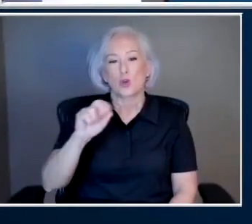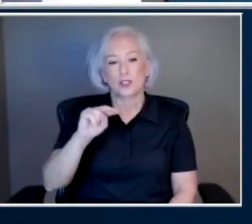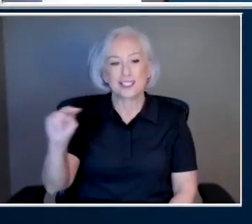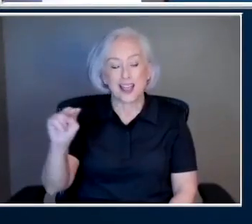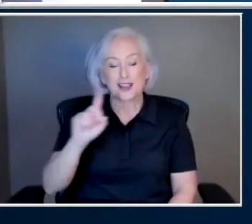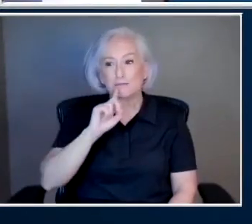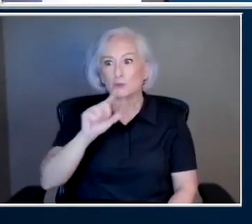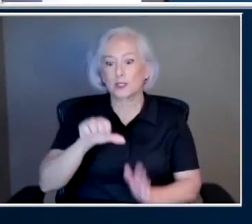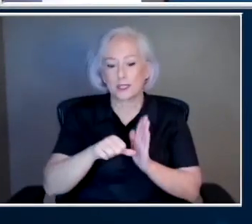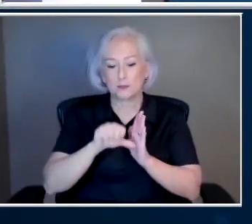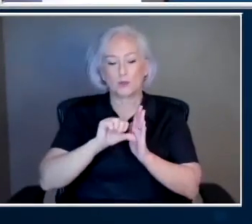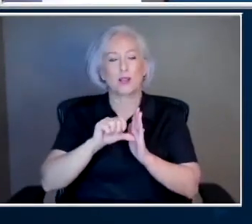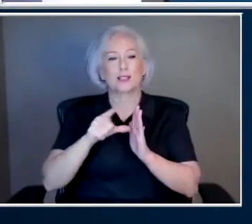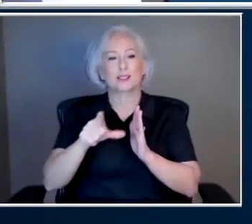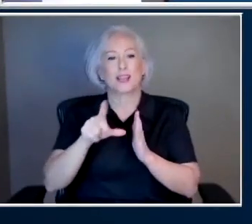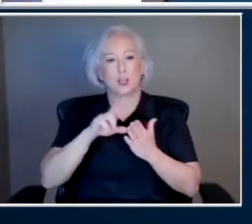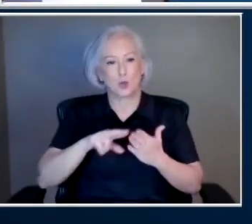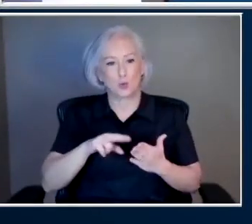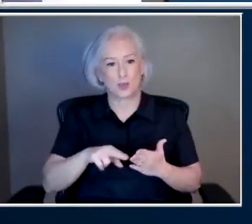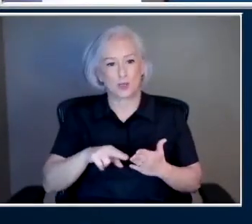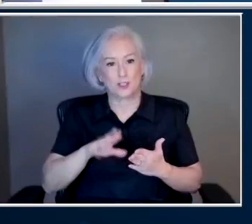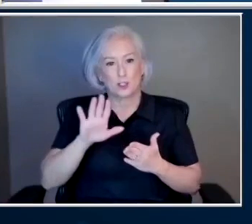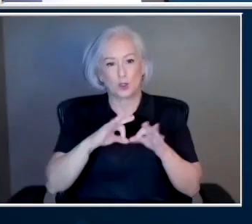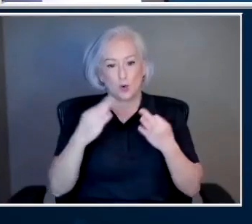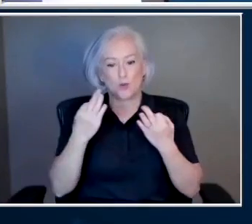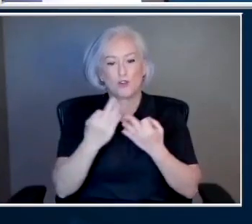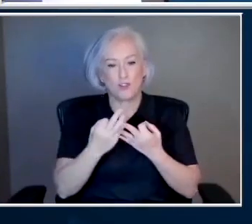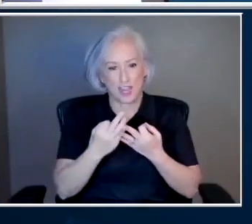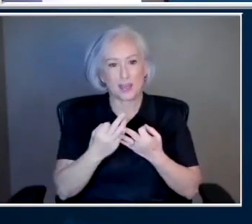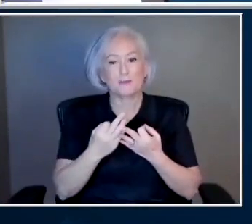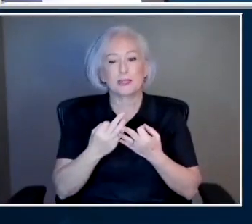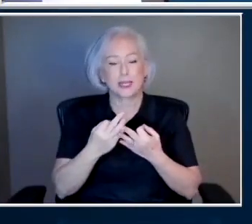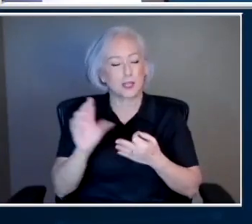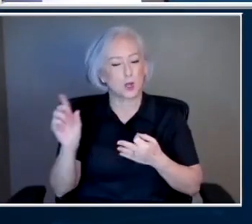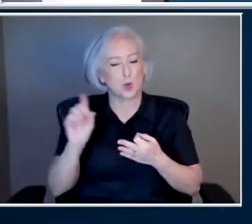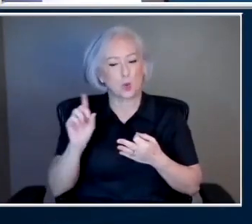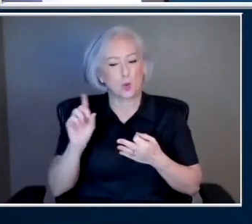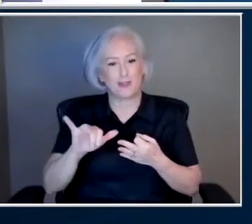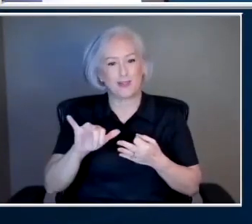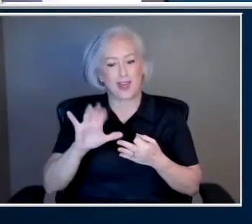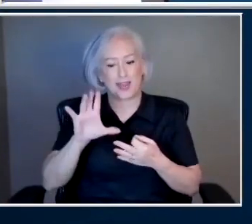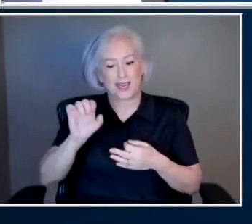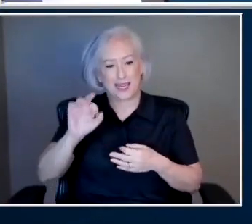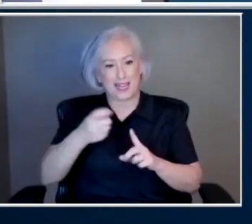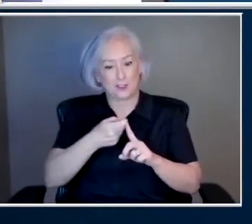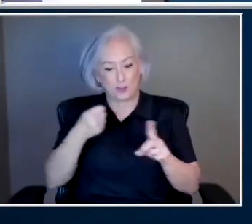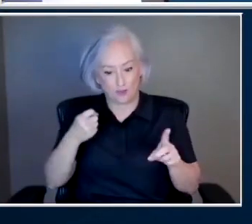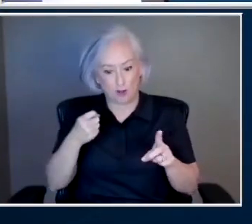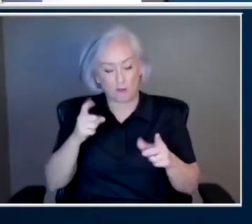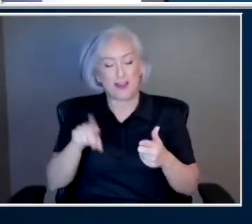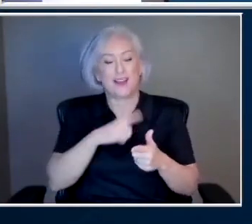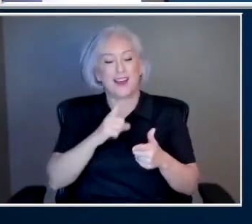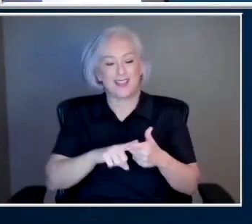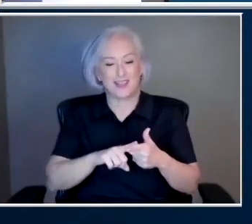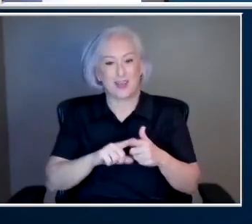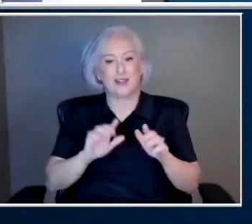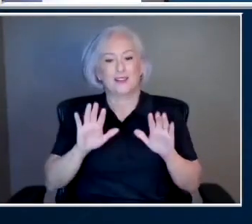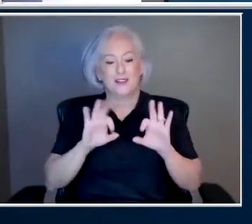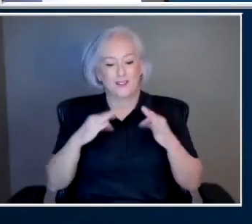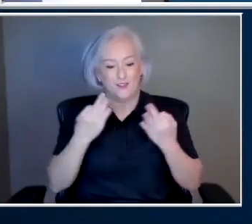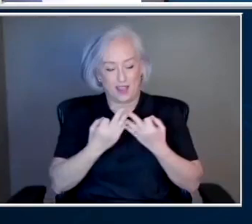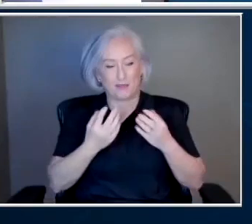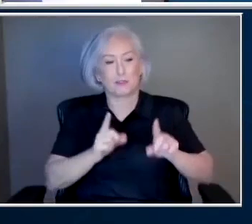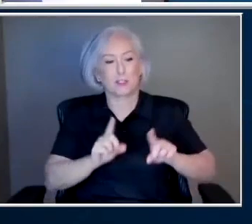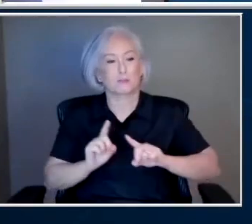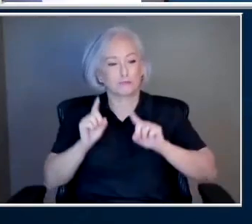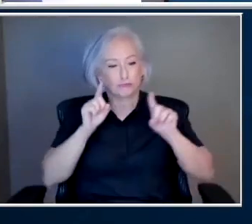the family origin of the cancer and that the family then went to get tested. So that just such invaluable information